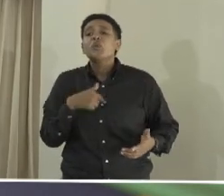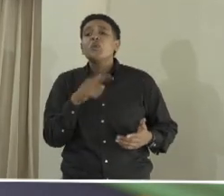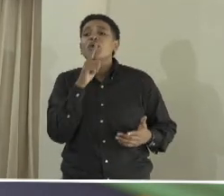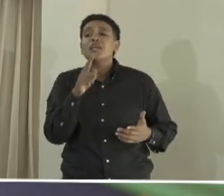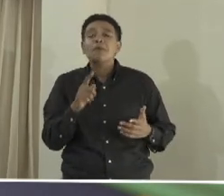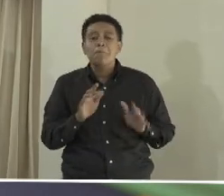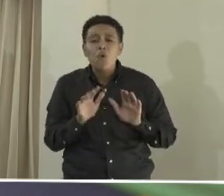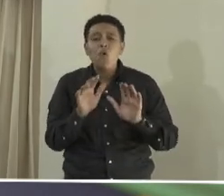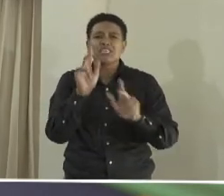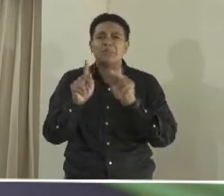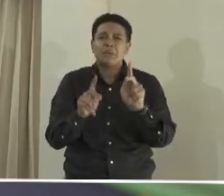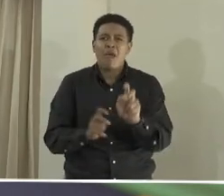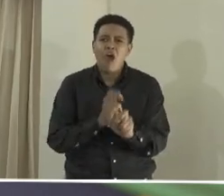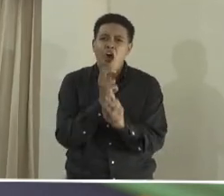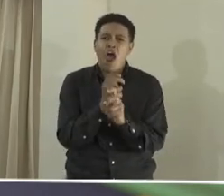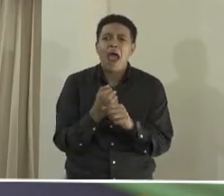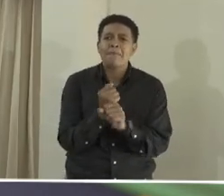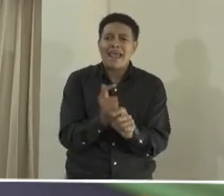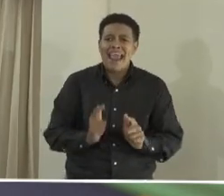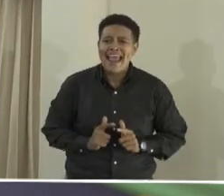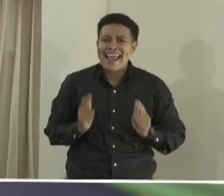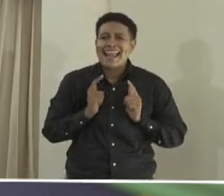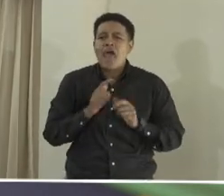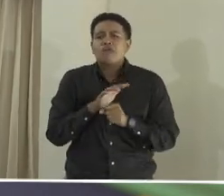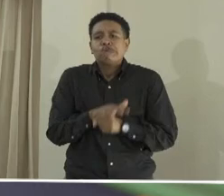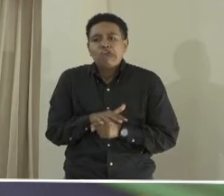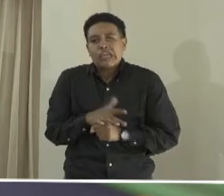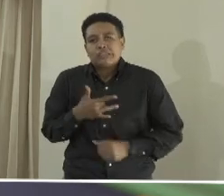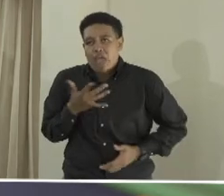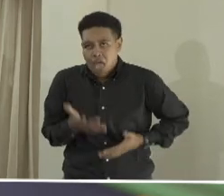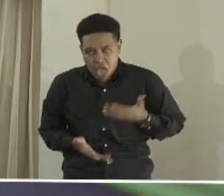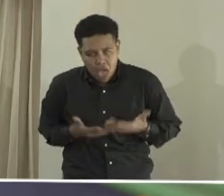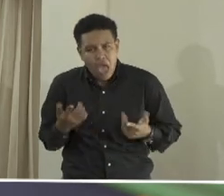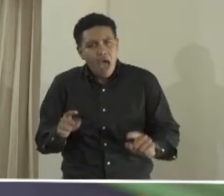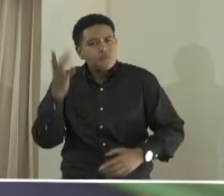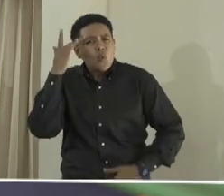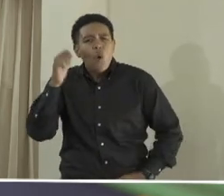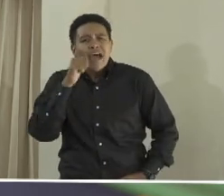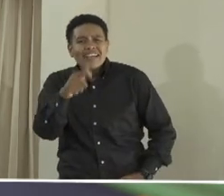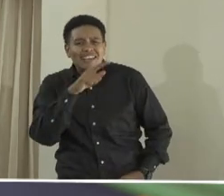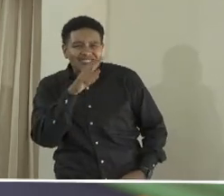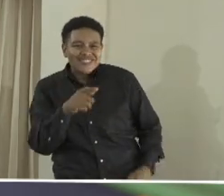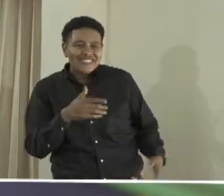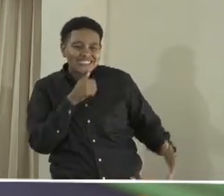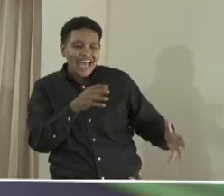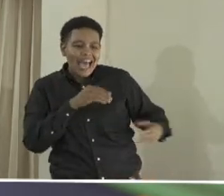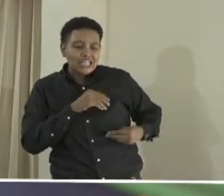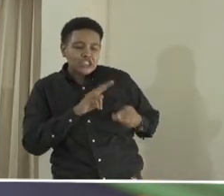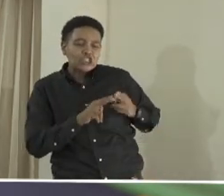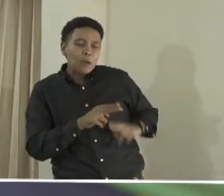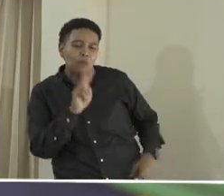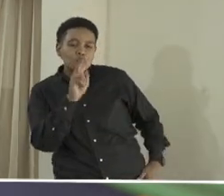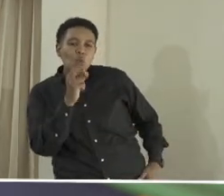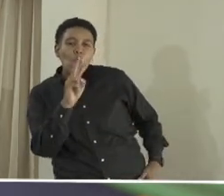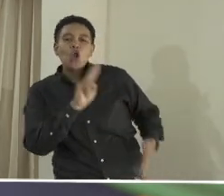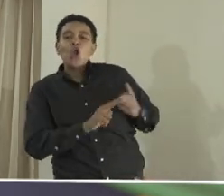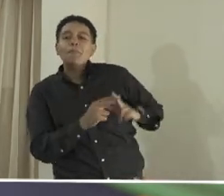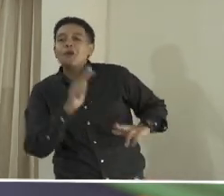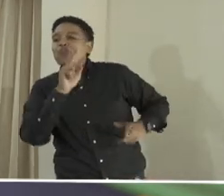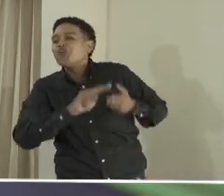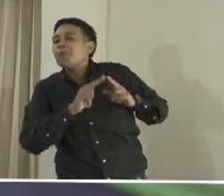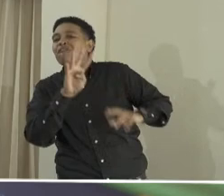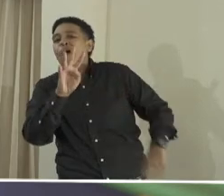too hard and making life too stressful. So why not settle for number two or number three or